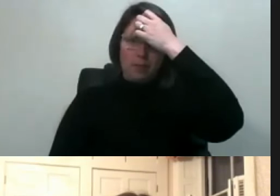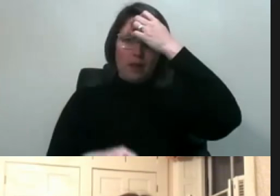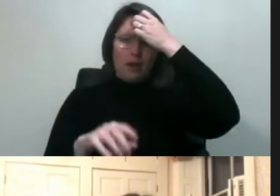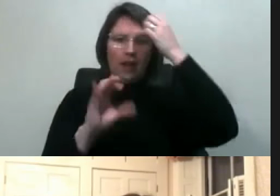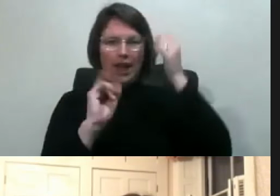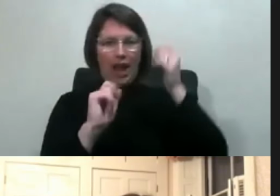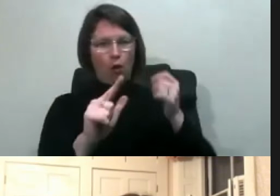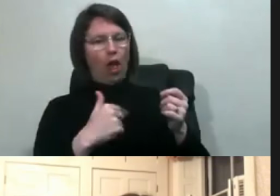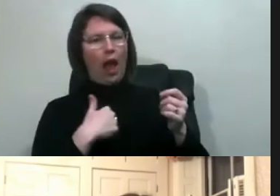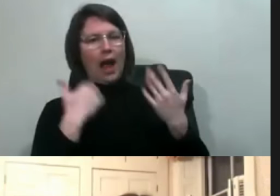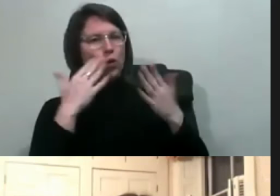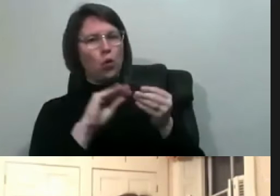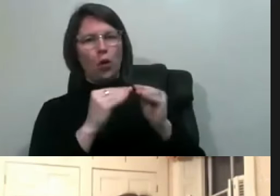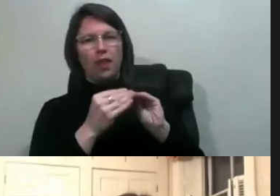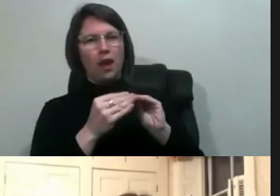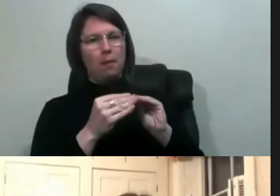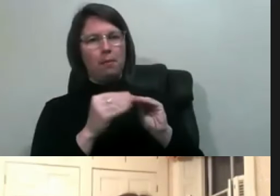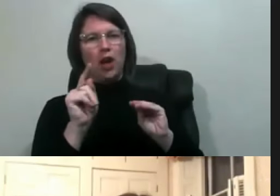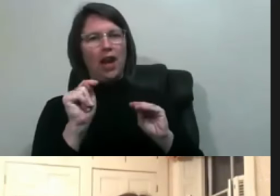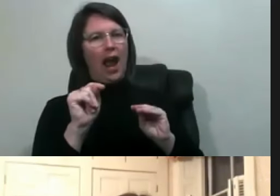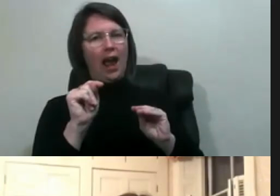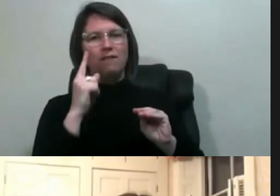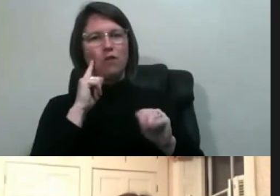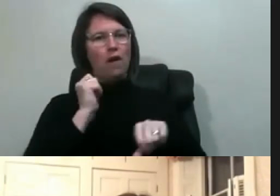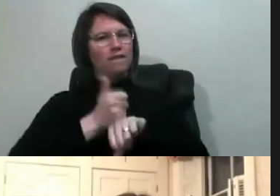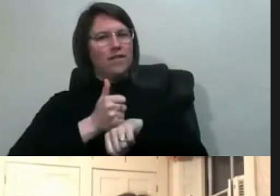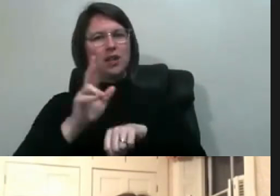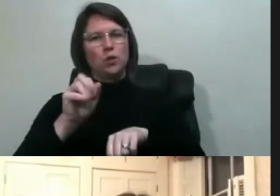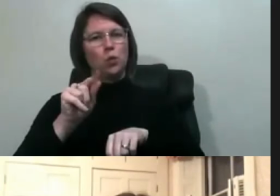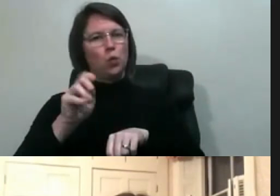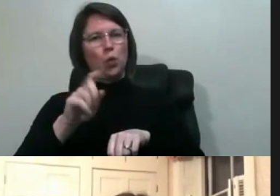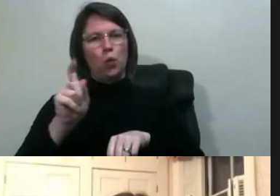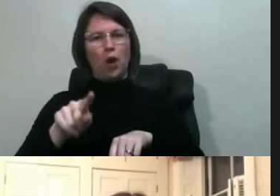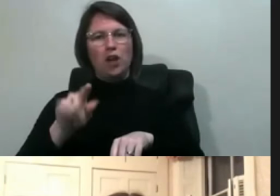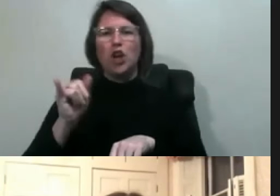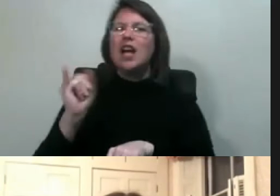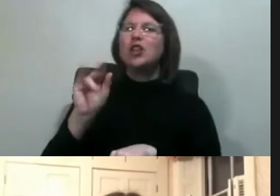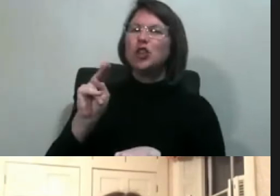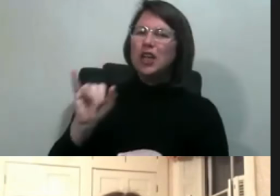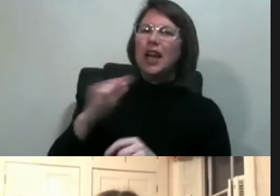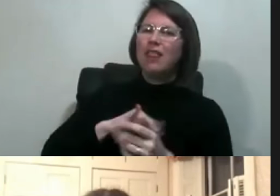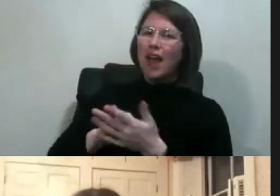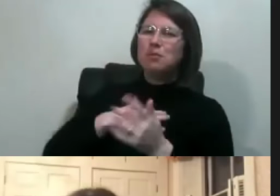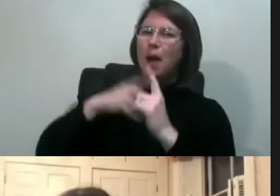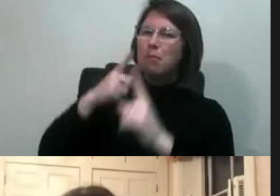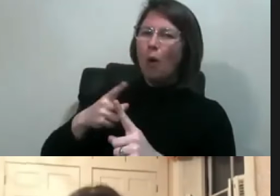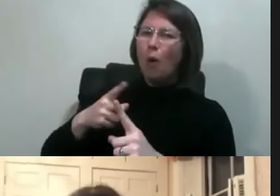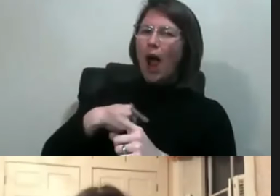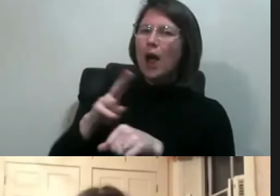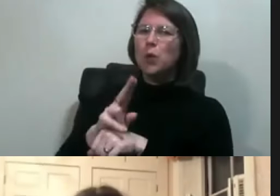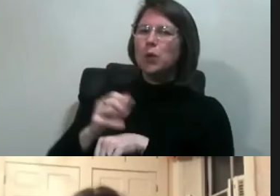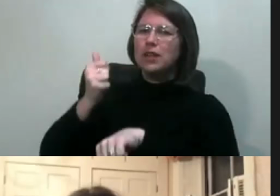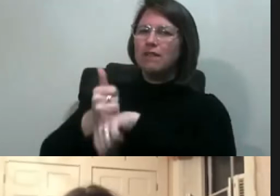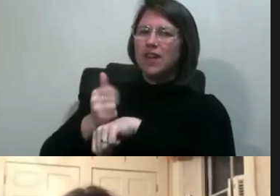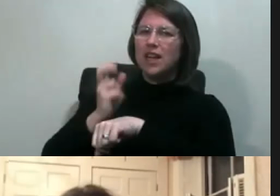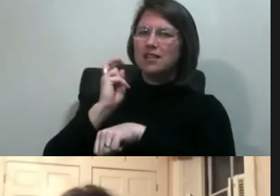I wouldn't know the number, Kat, for the fixed route question. That's what I use a fixed route when I can. When I can't,